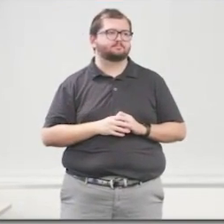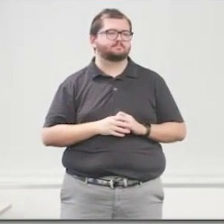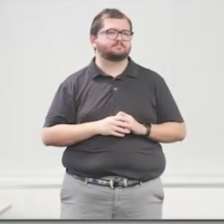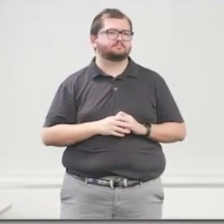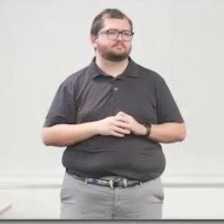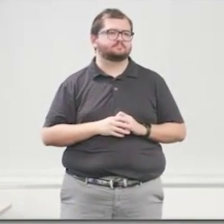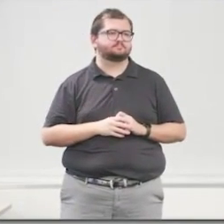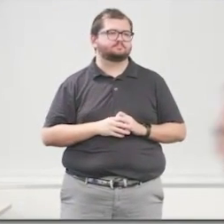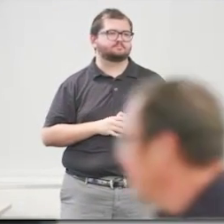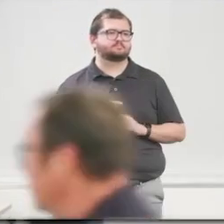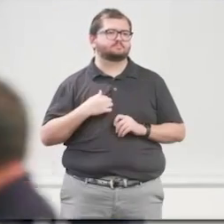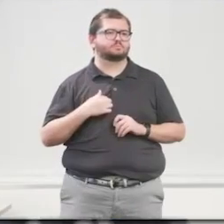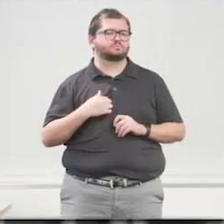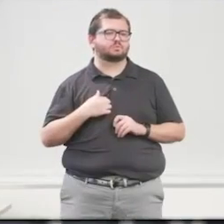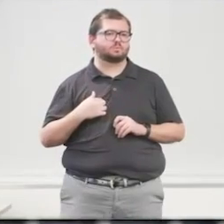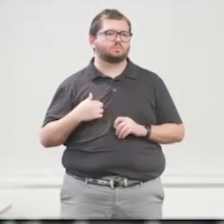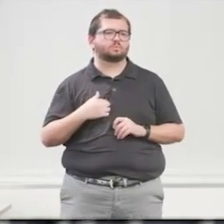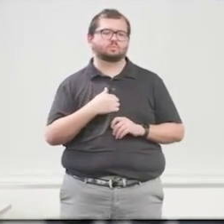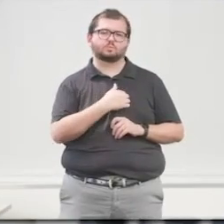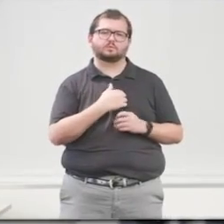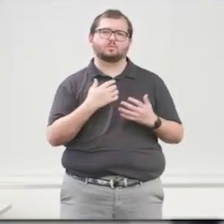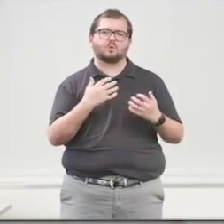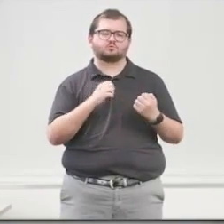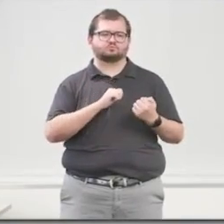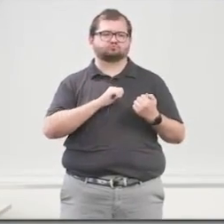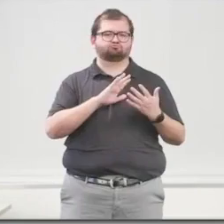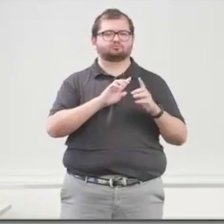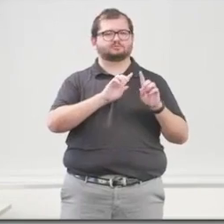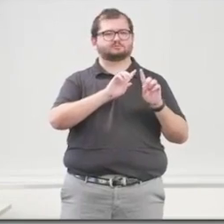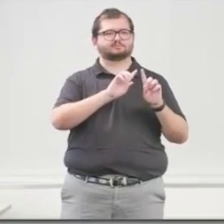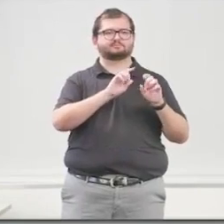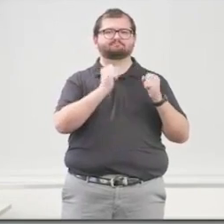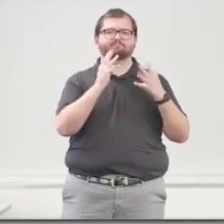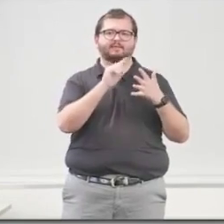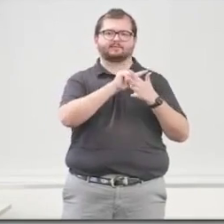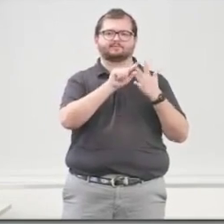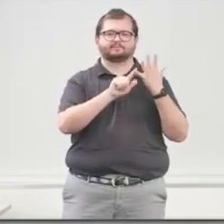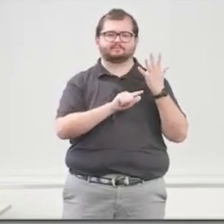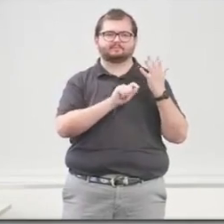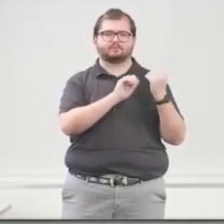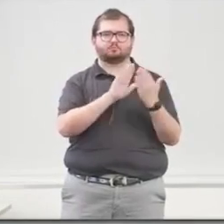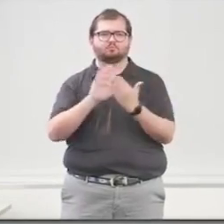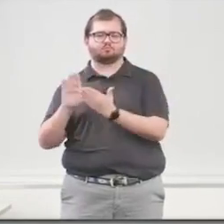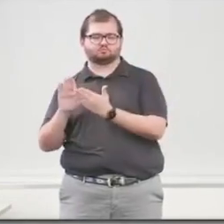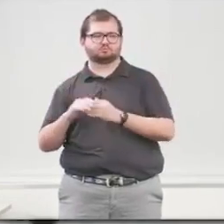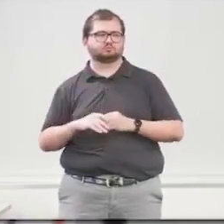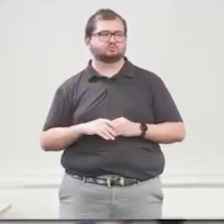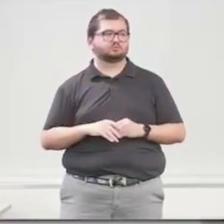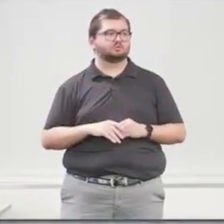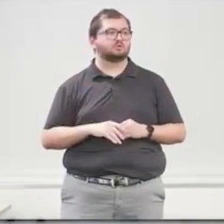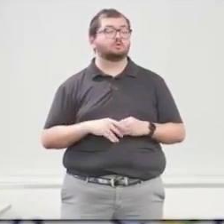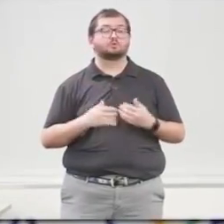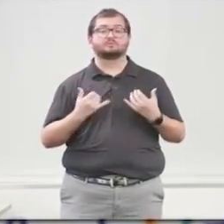a multifaceted approach to cybersecurity, communications, and now we're going to get down to the